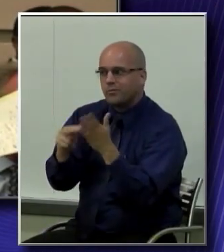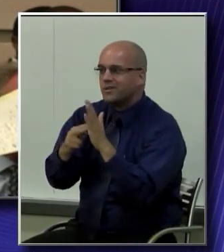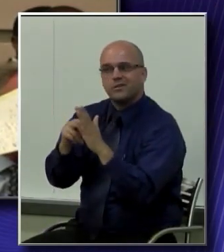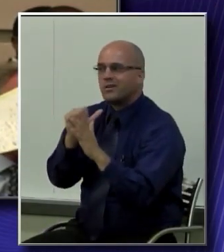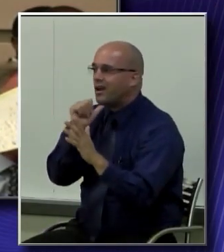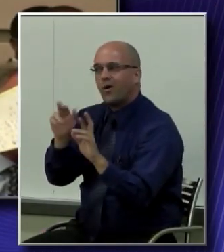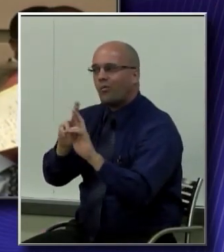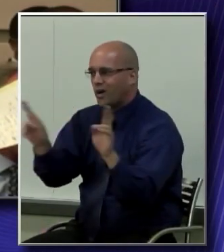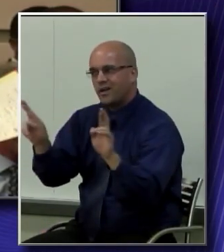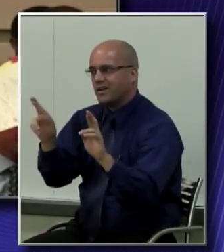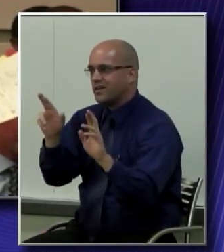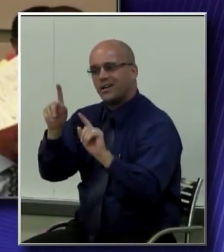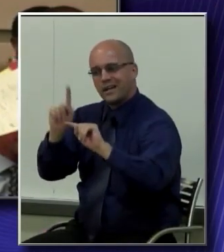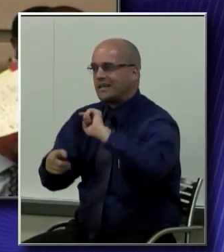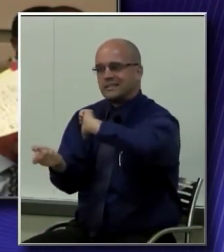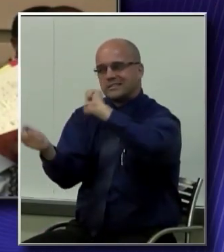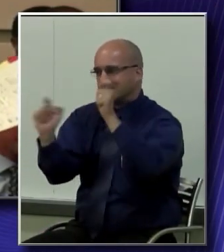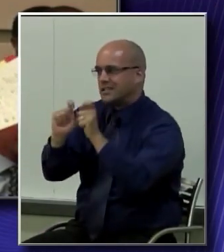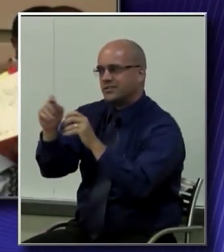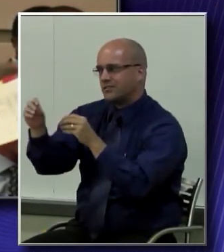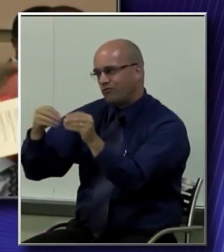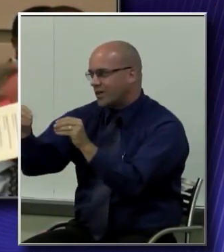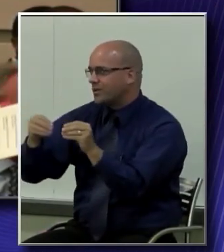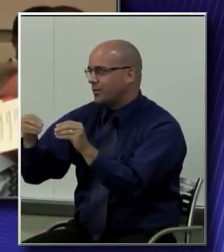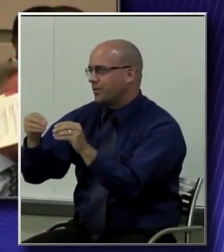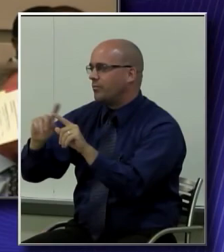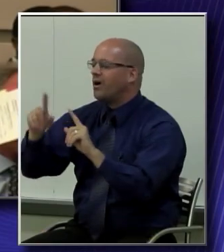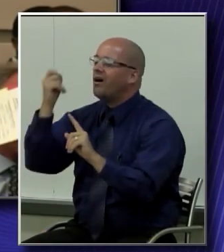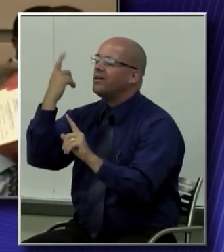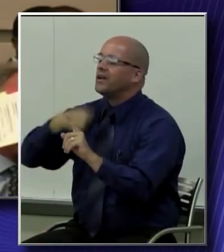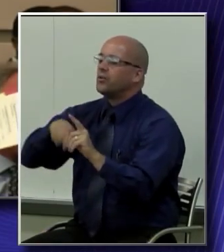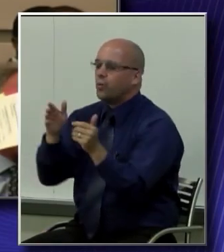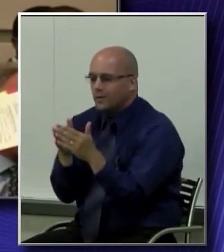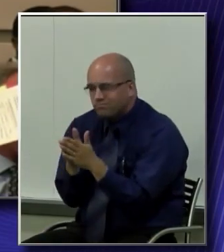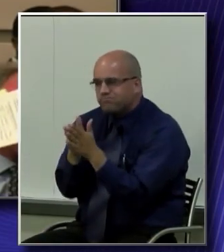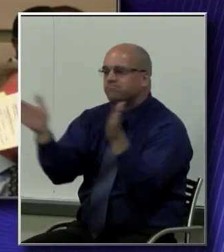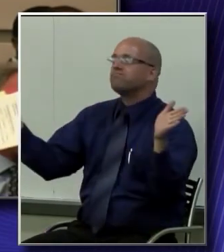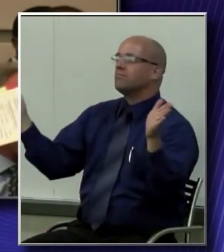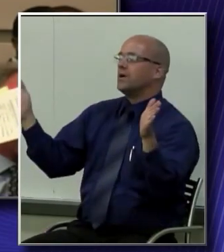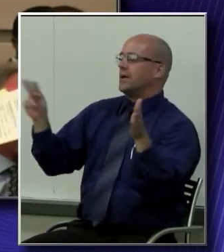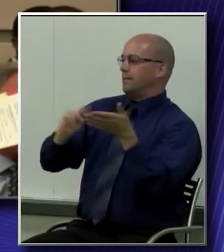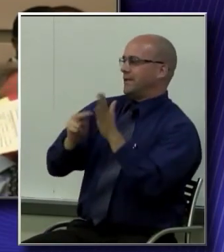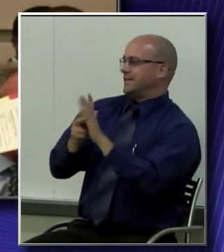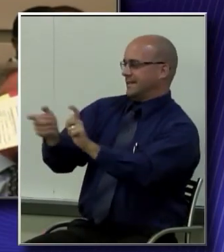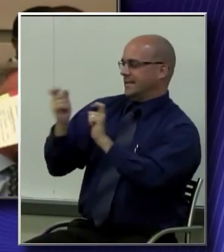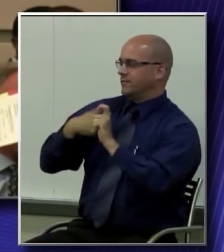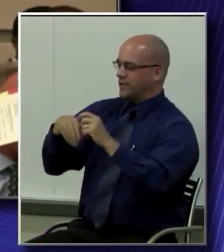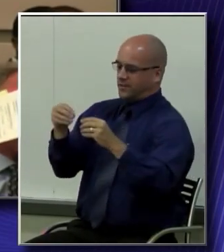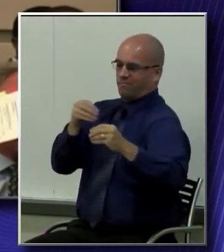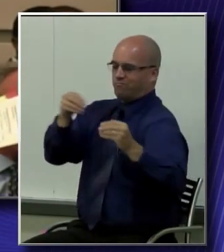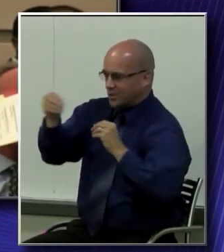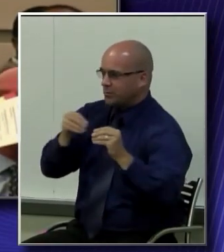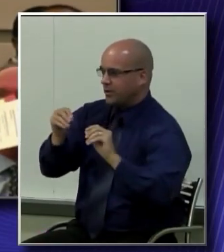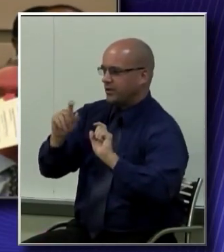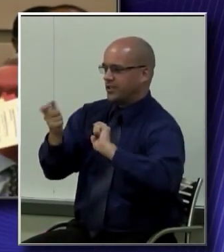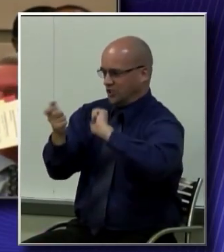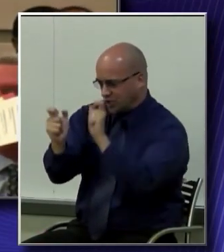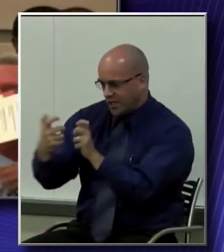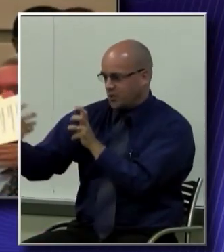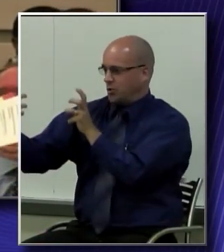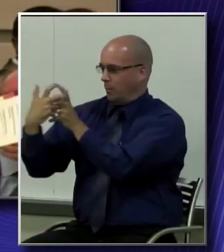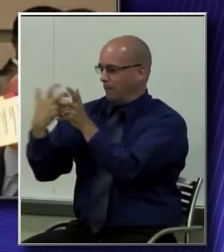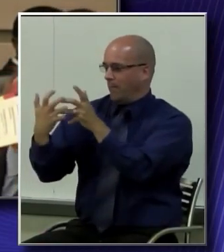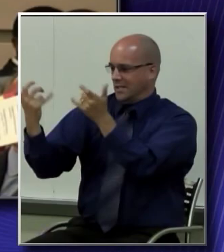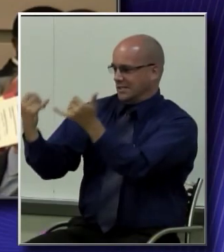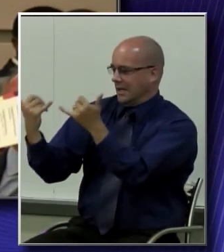flexible. We're flexible because of our diversity. That gives us strength. So when you talk of